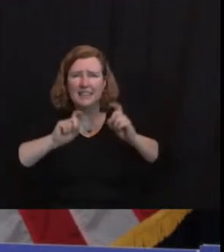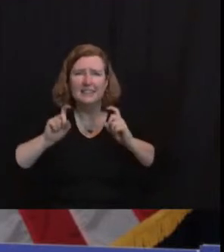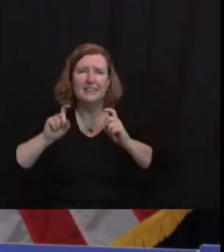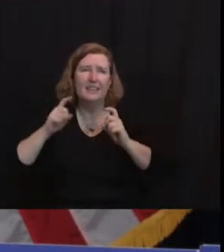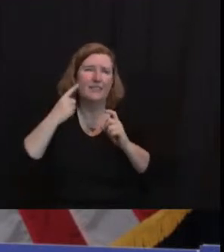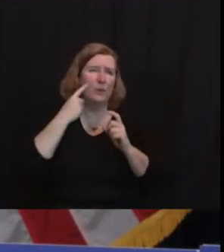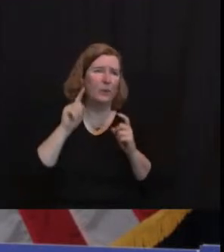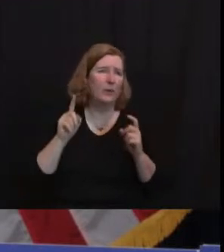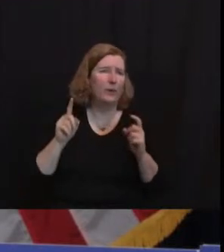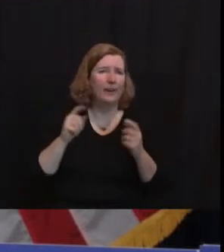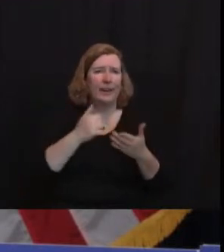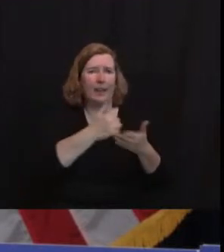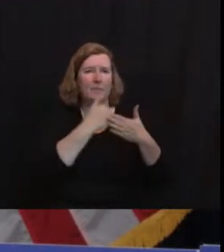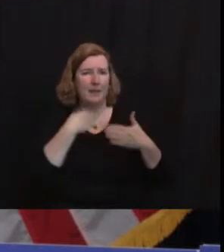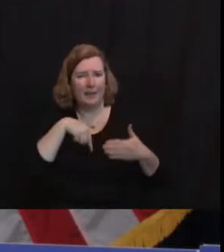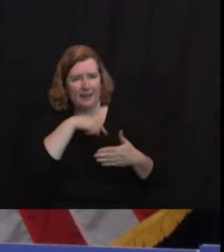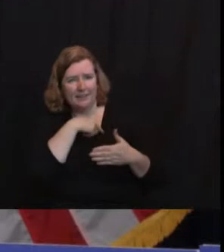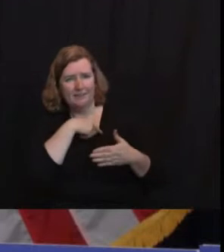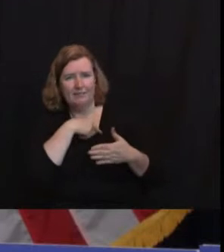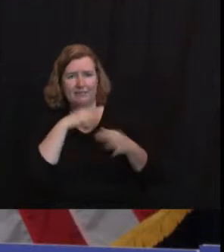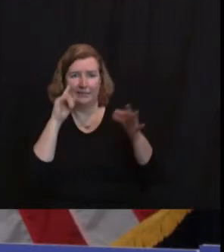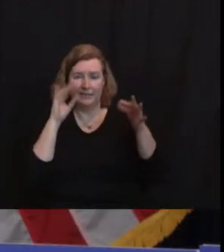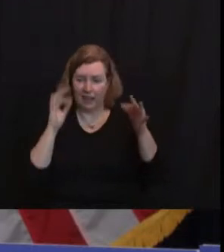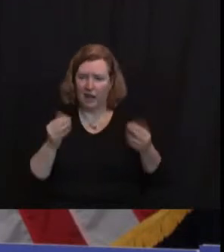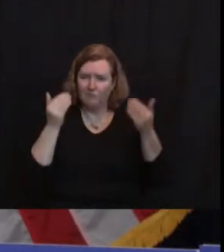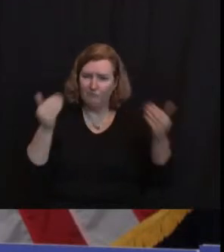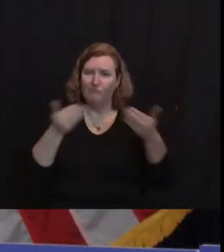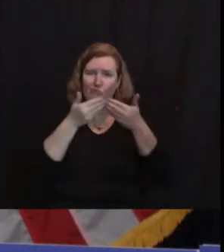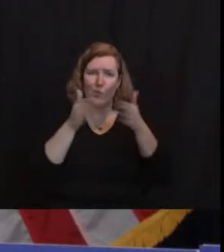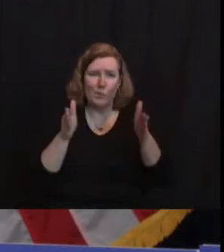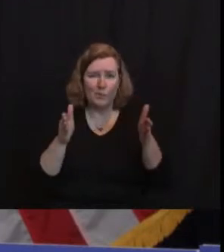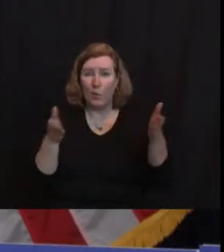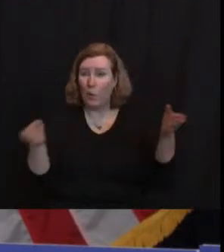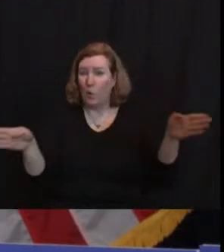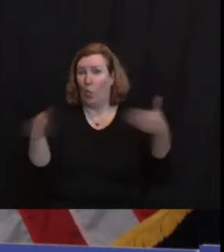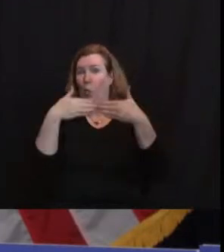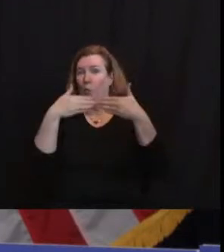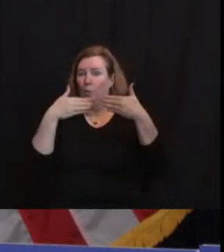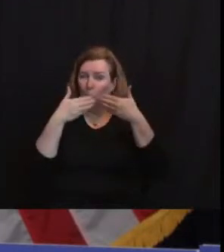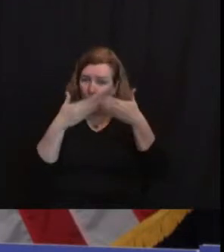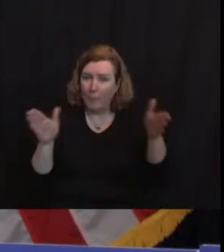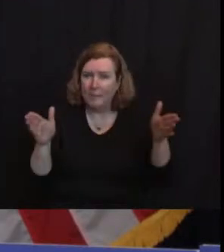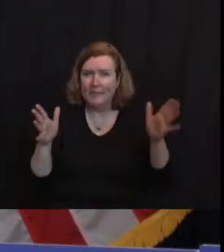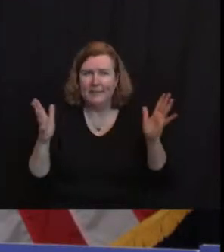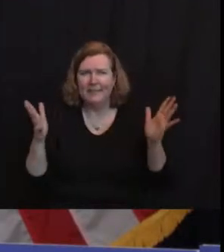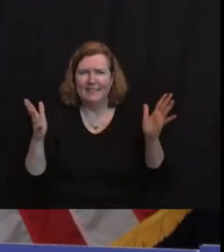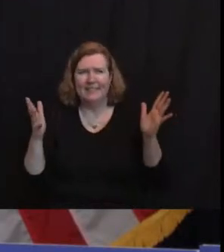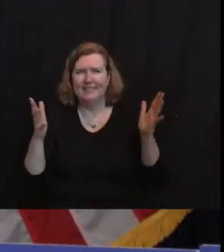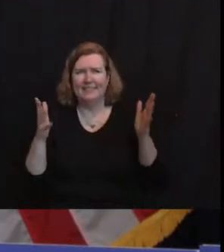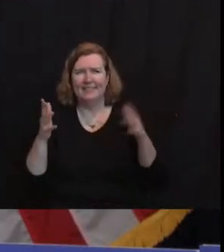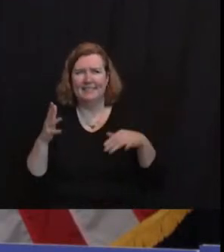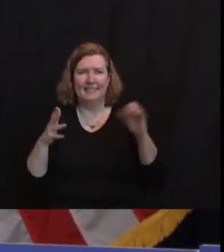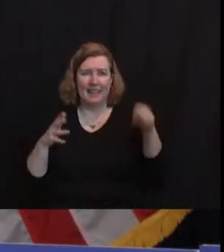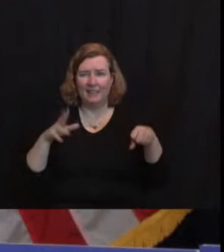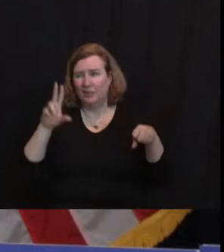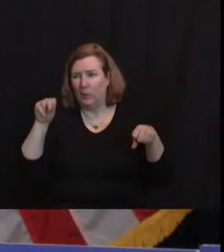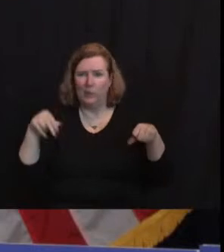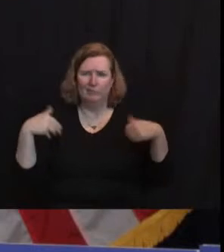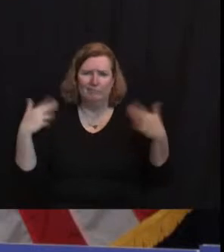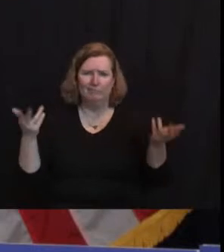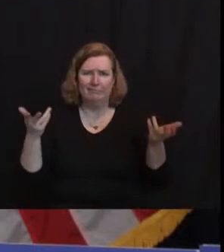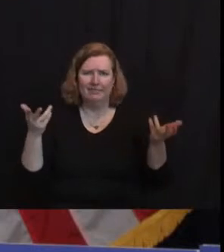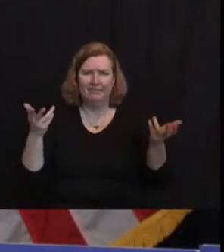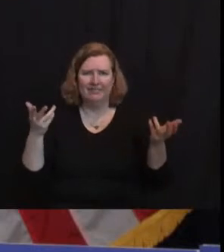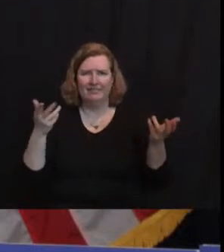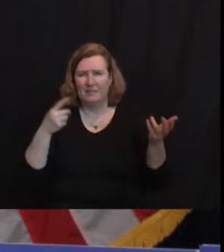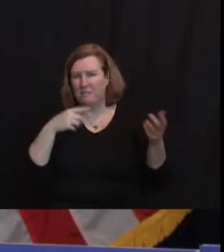whether to reopen or not. And really, reopening is not a yes or no issue. It's really